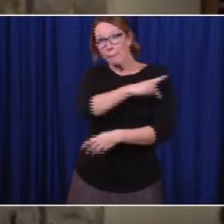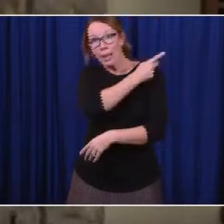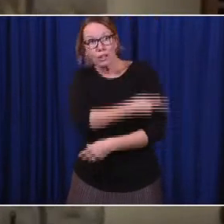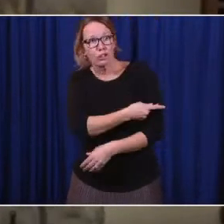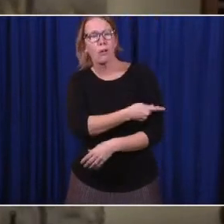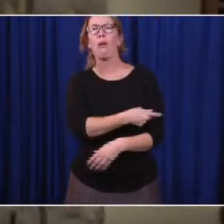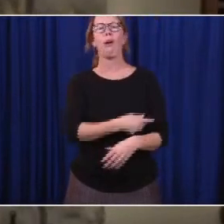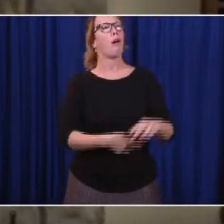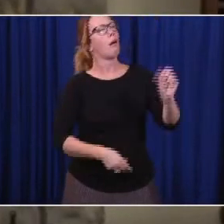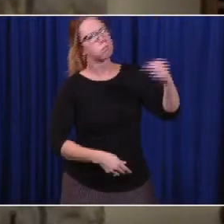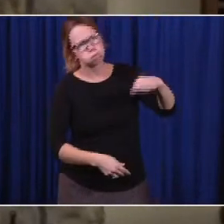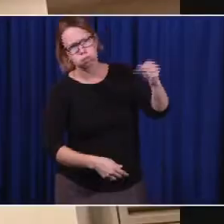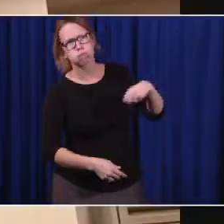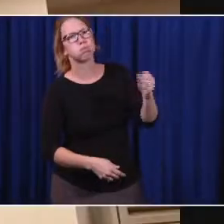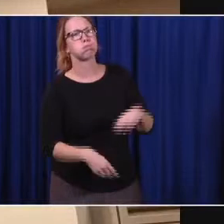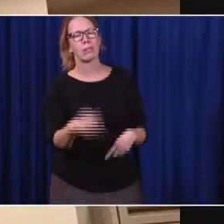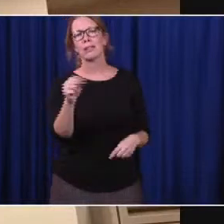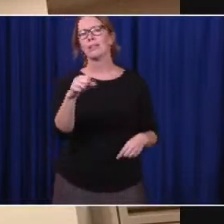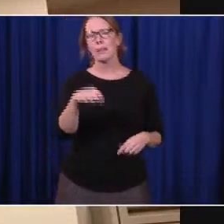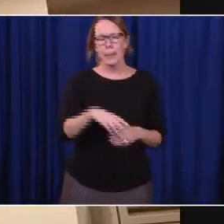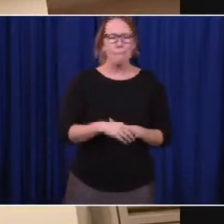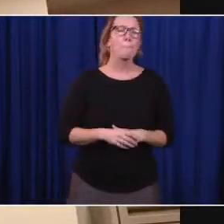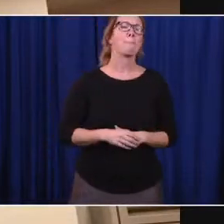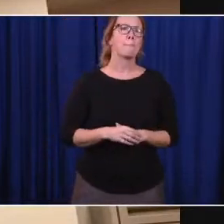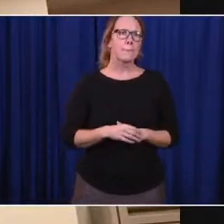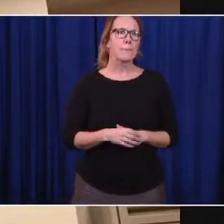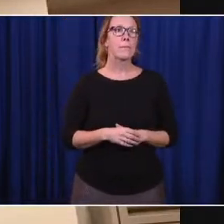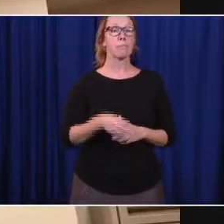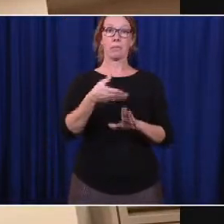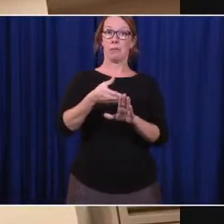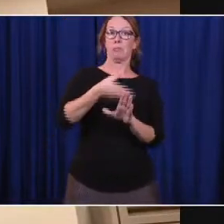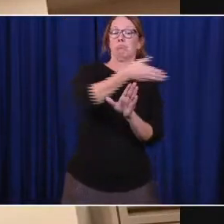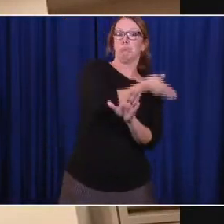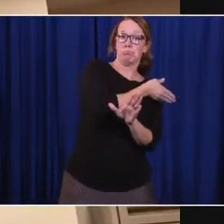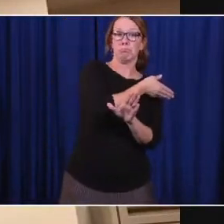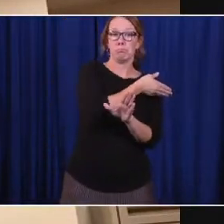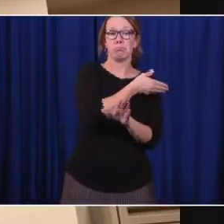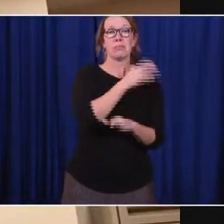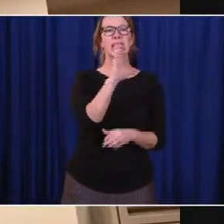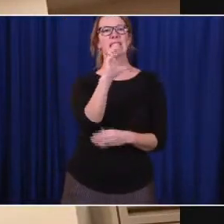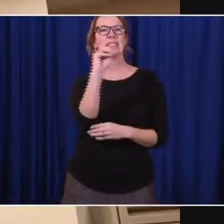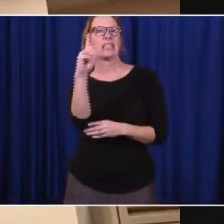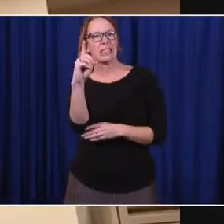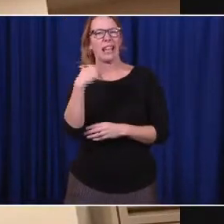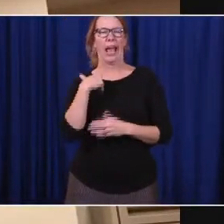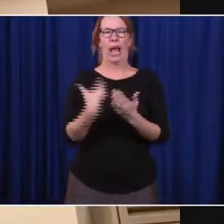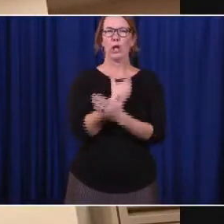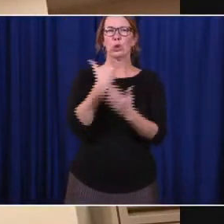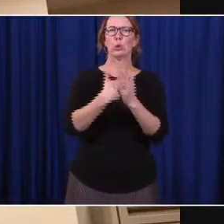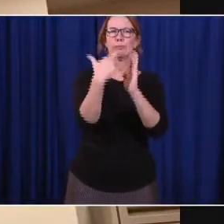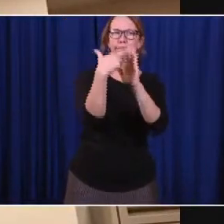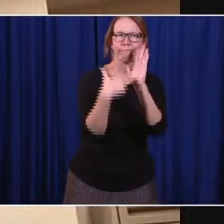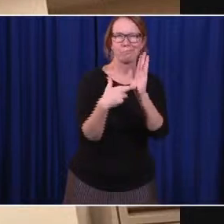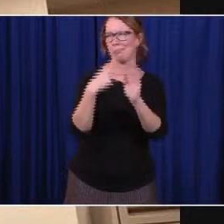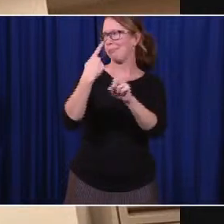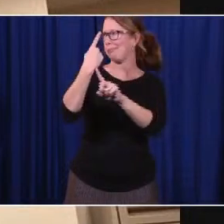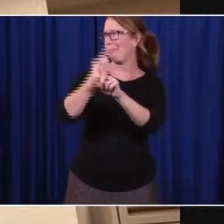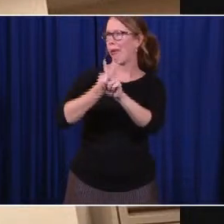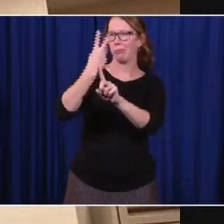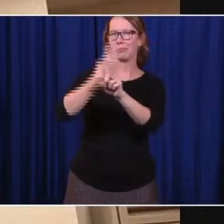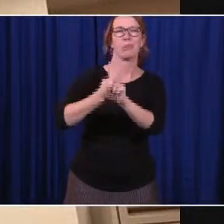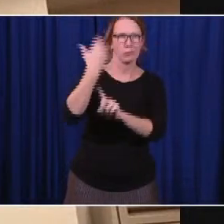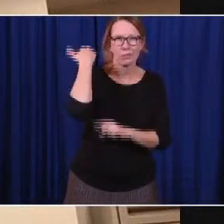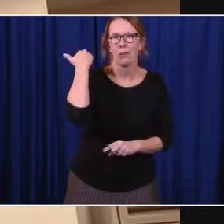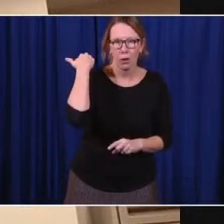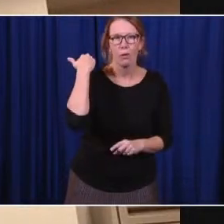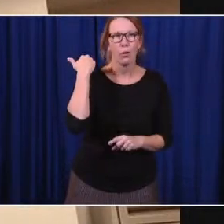yeah, definitely. So prior to CDC came out with new guidelines approximately a month or two ago, to